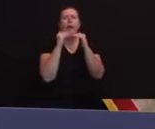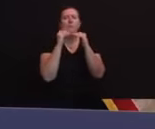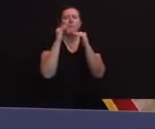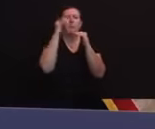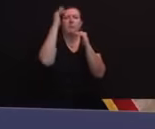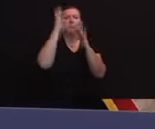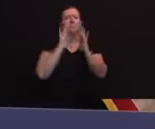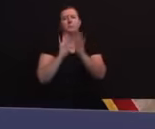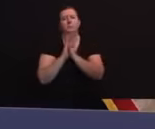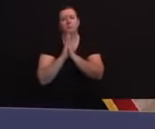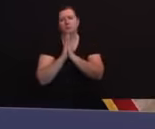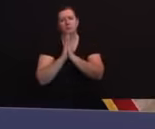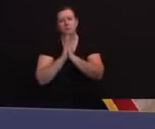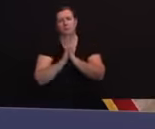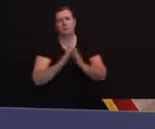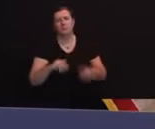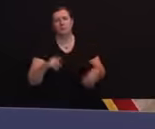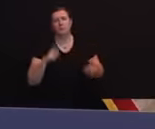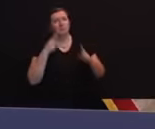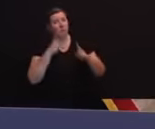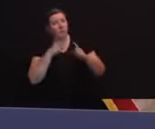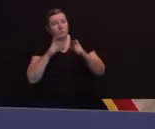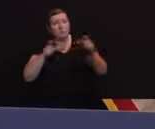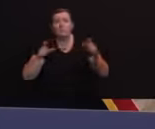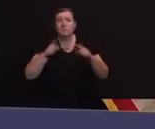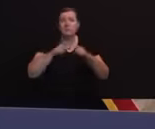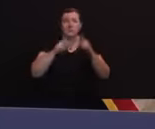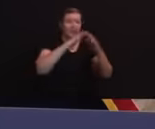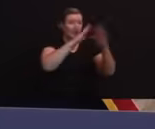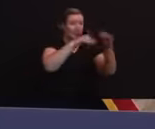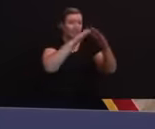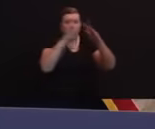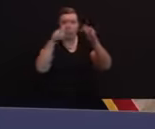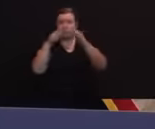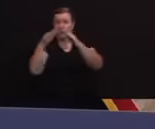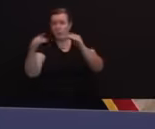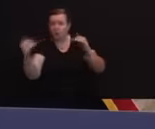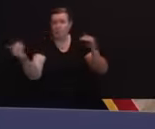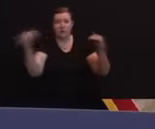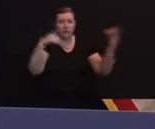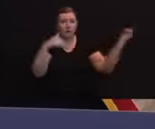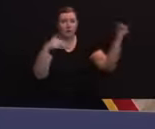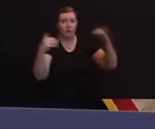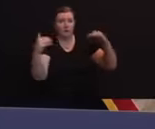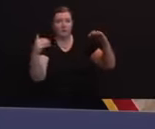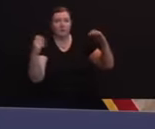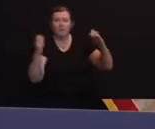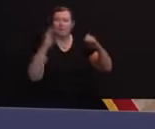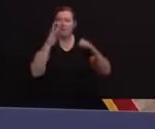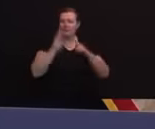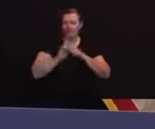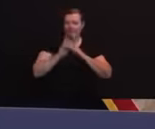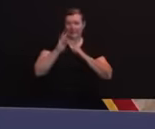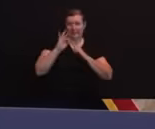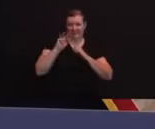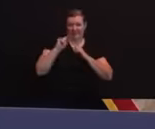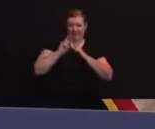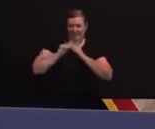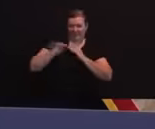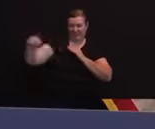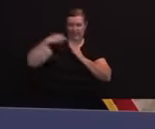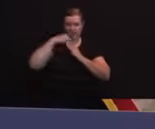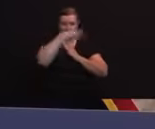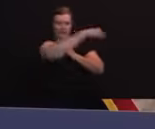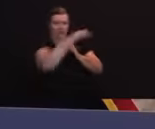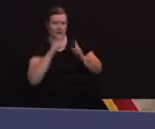remain at least 6 feet apart. Plan ahead and ask guests to avoid contact with